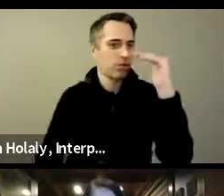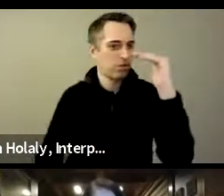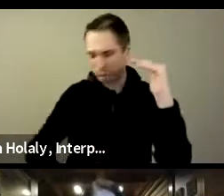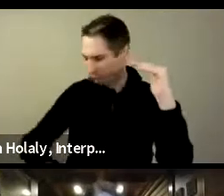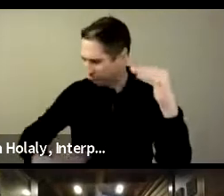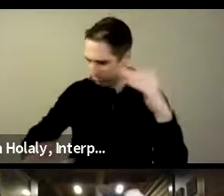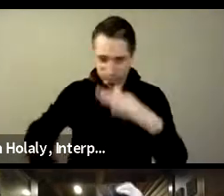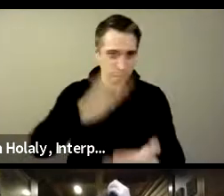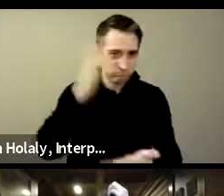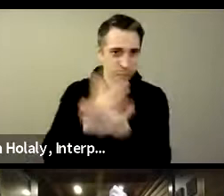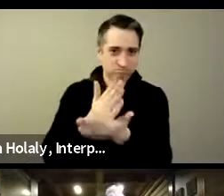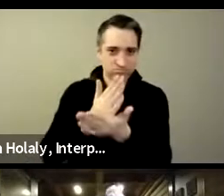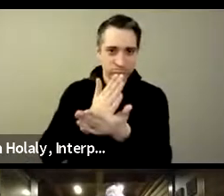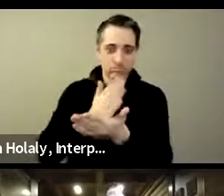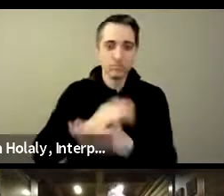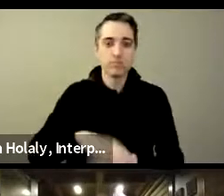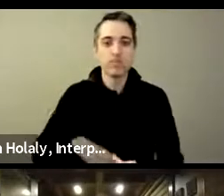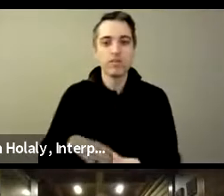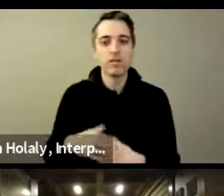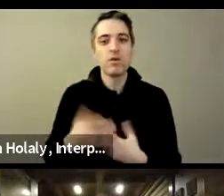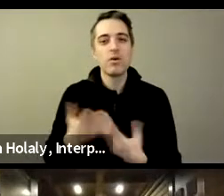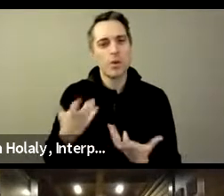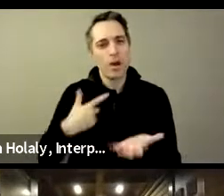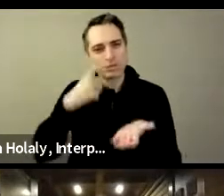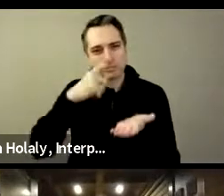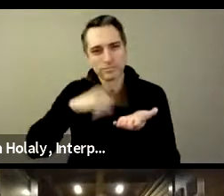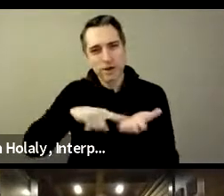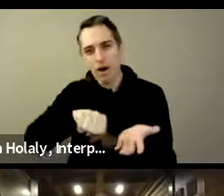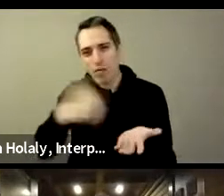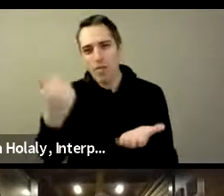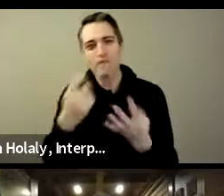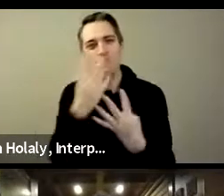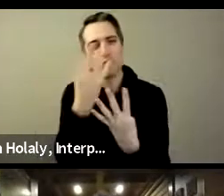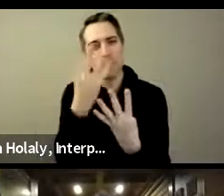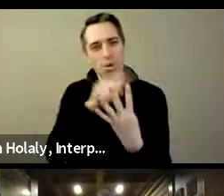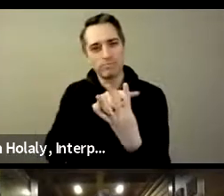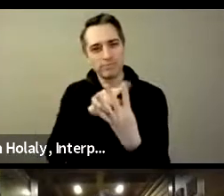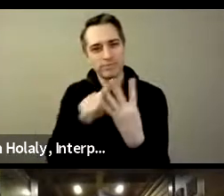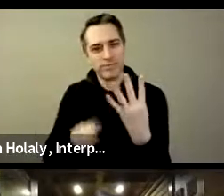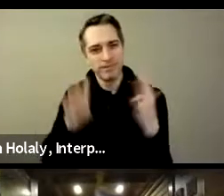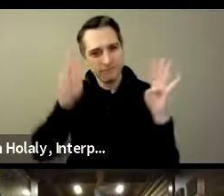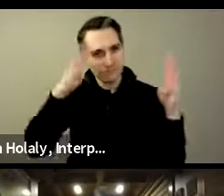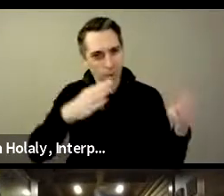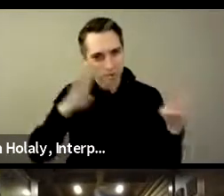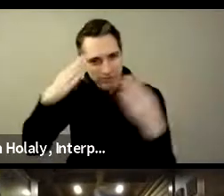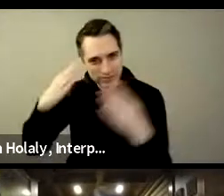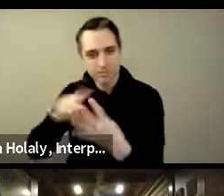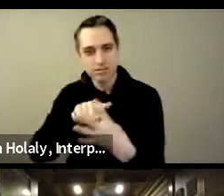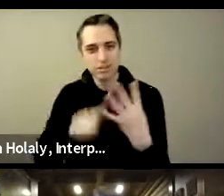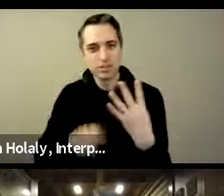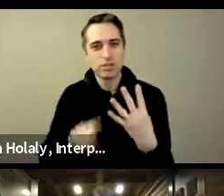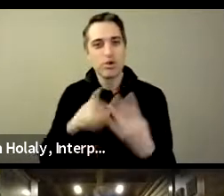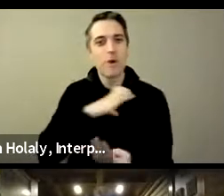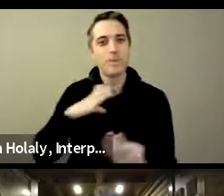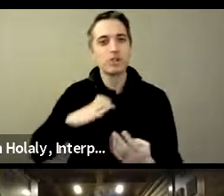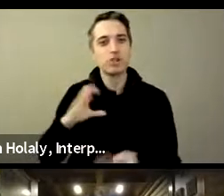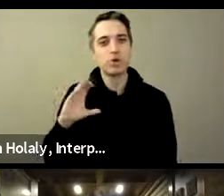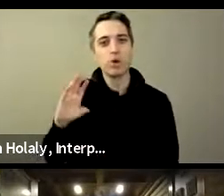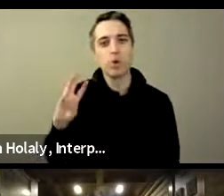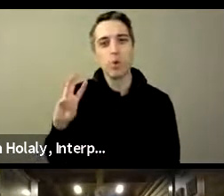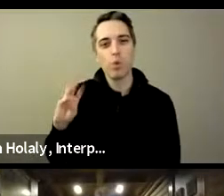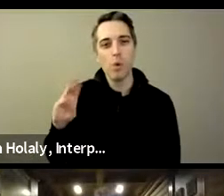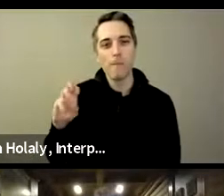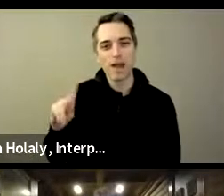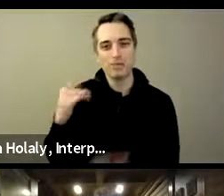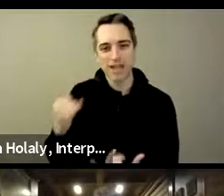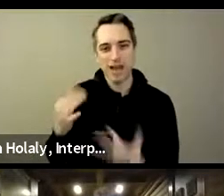existing structural inequities in Michigan. And we have identified four areas of focus, which Commissioner Womack will now tell you about.